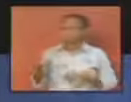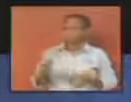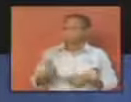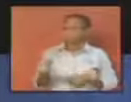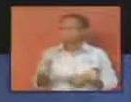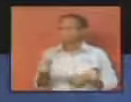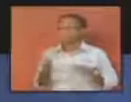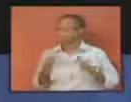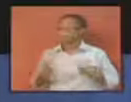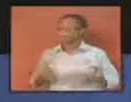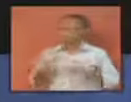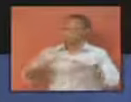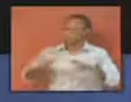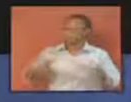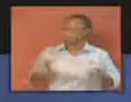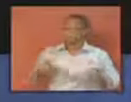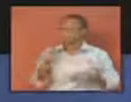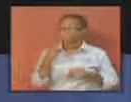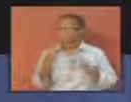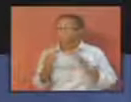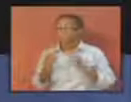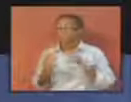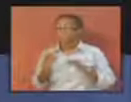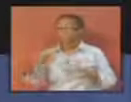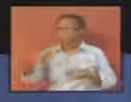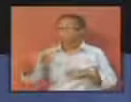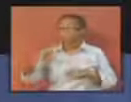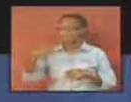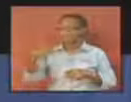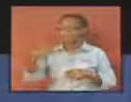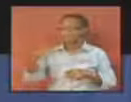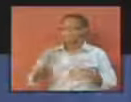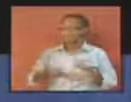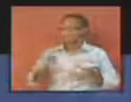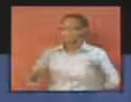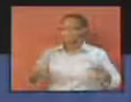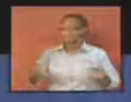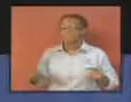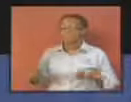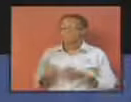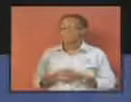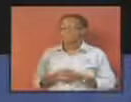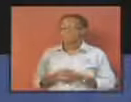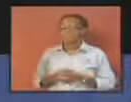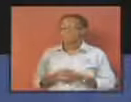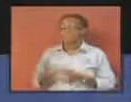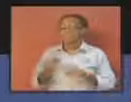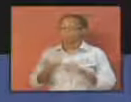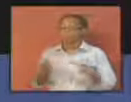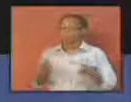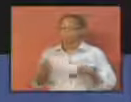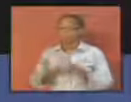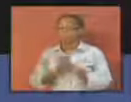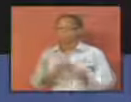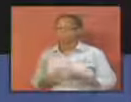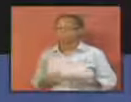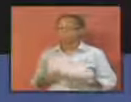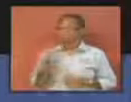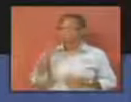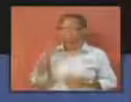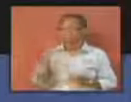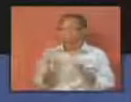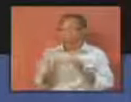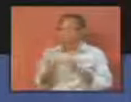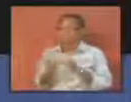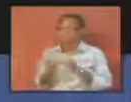fatalities. I'm not sure if you announced it or it came before and I missed it, but just an update on that. Have we seen any fatalities in relation